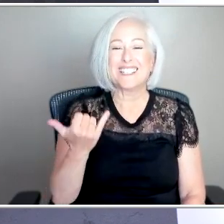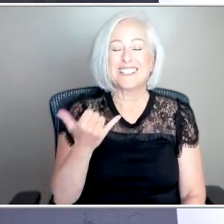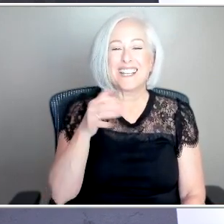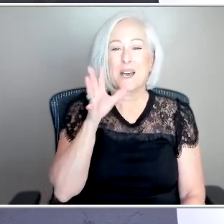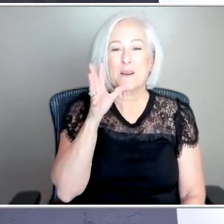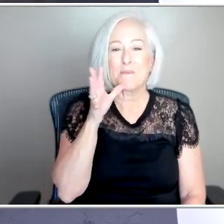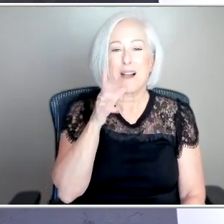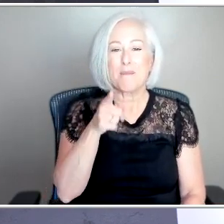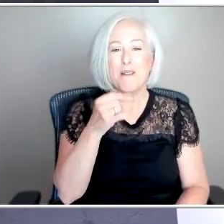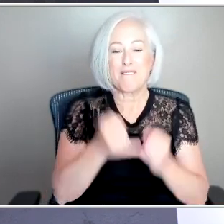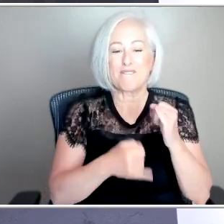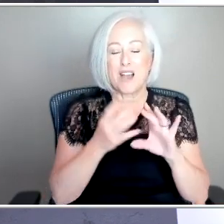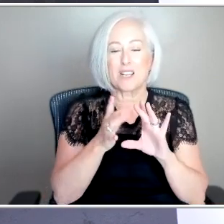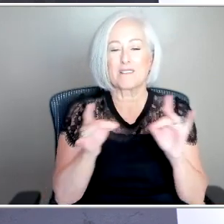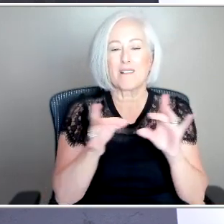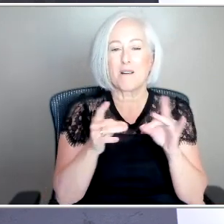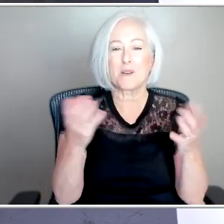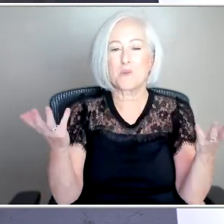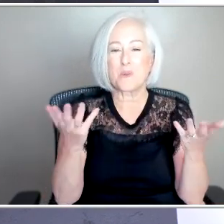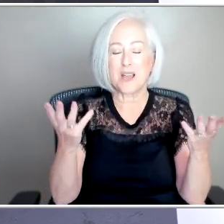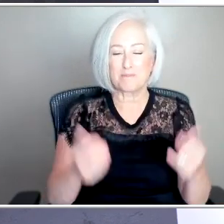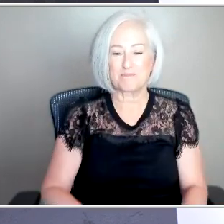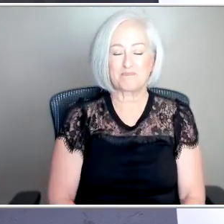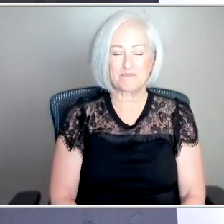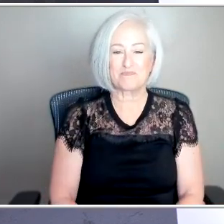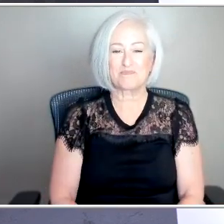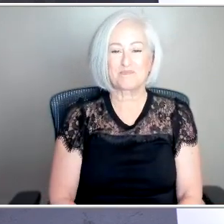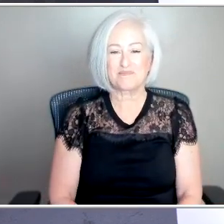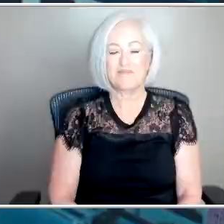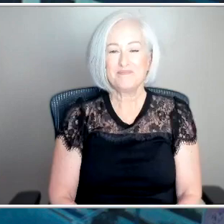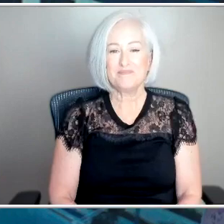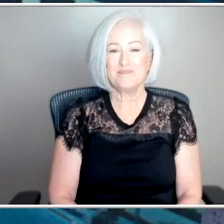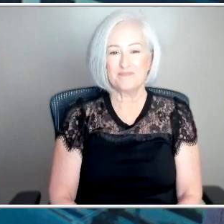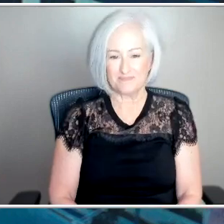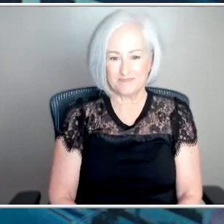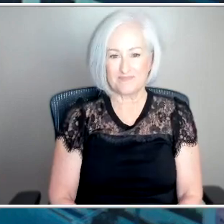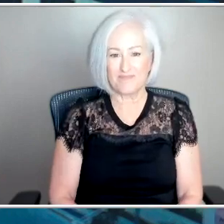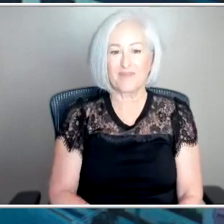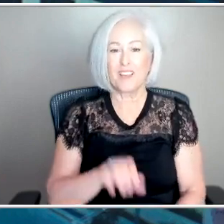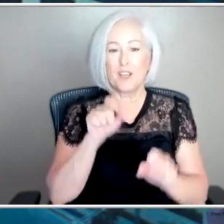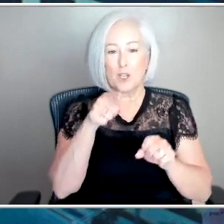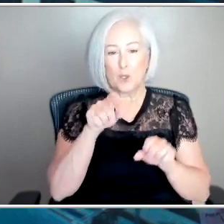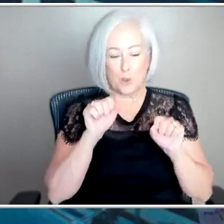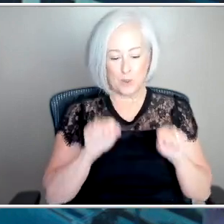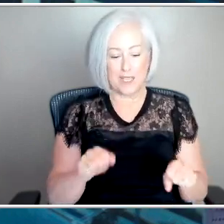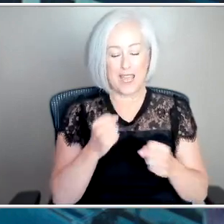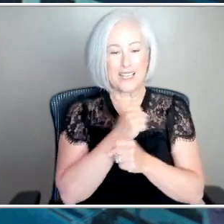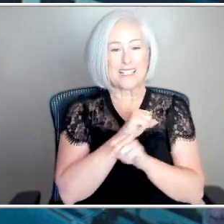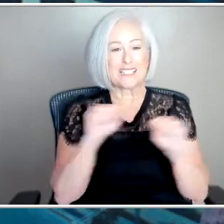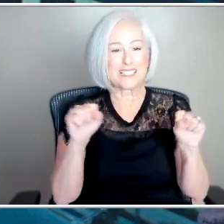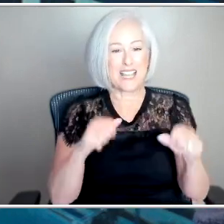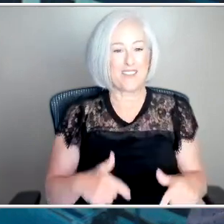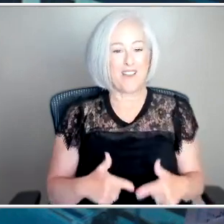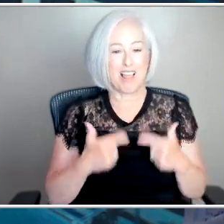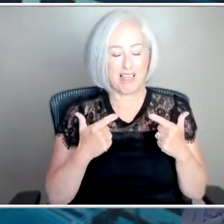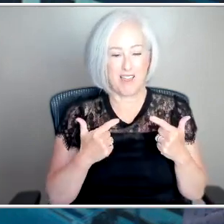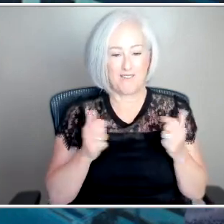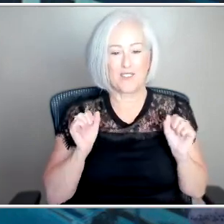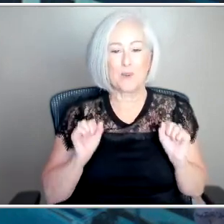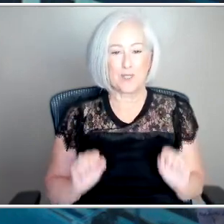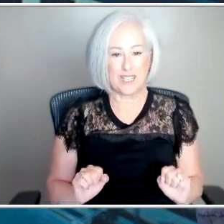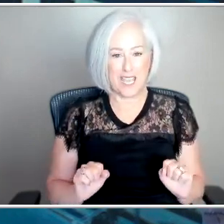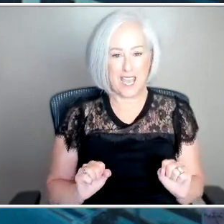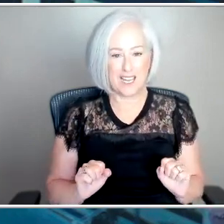final thought. What do you want people to take away from this story? You could save a life. You could save a life. I mean, I'm so blessed to be able to